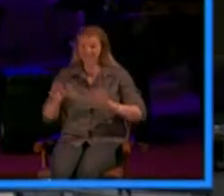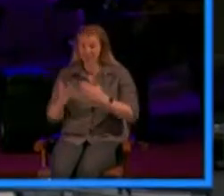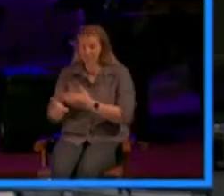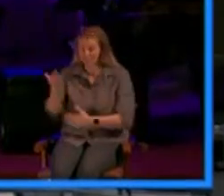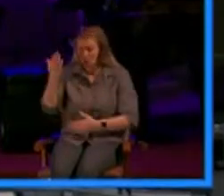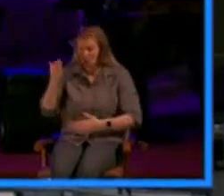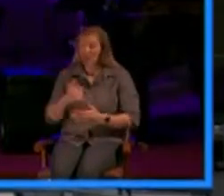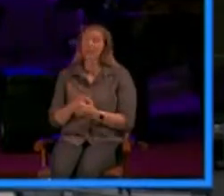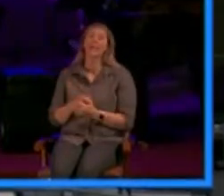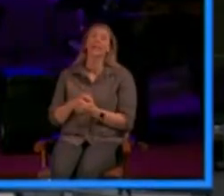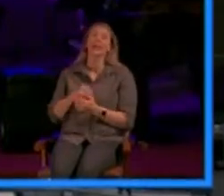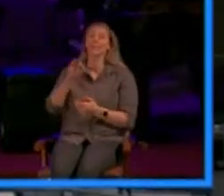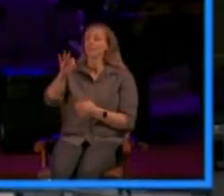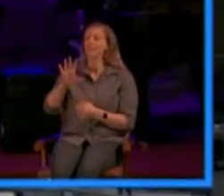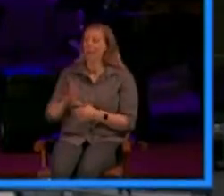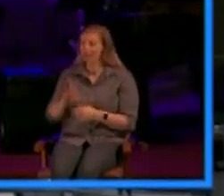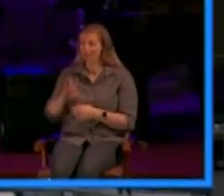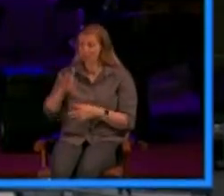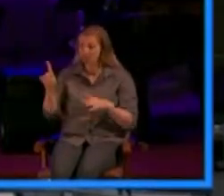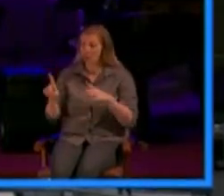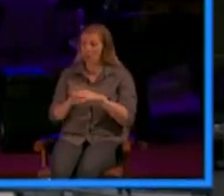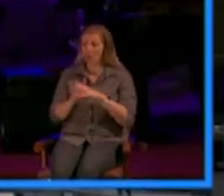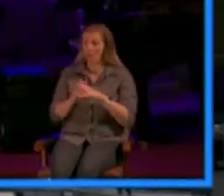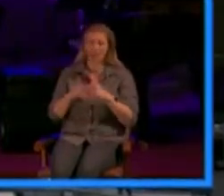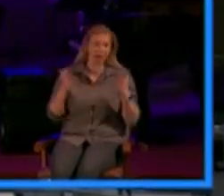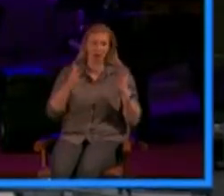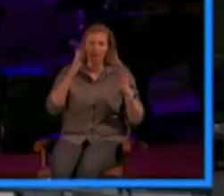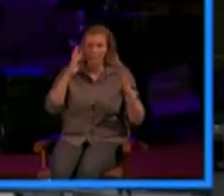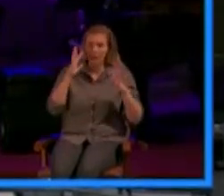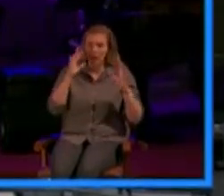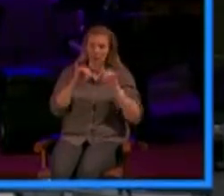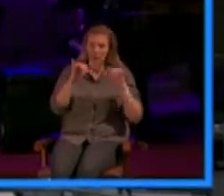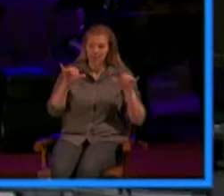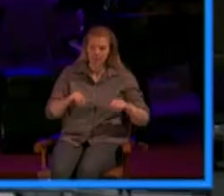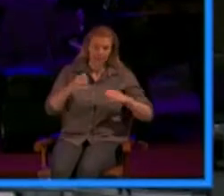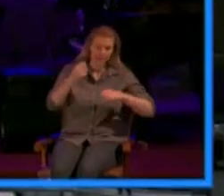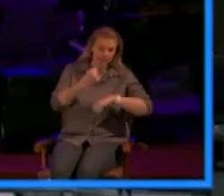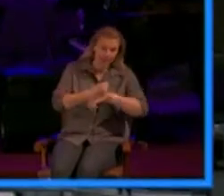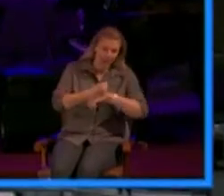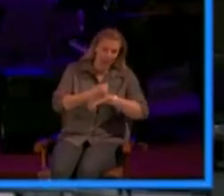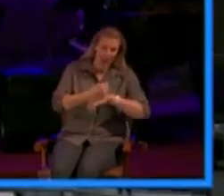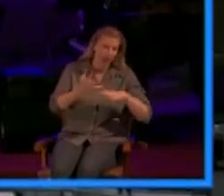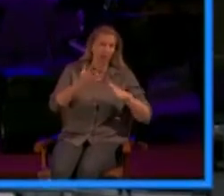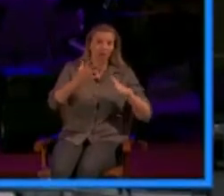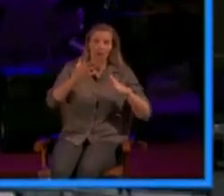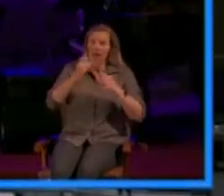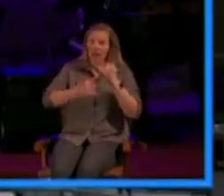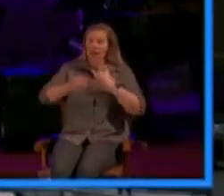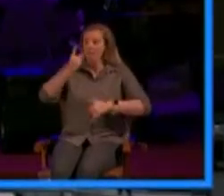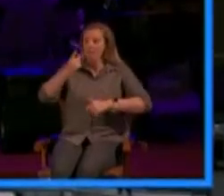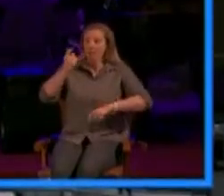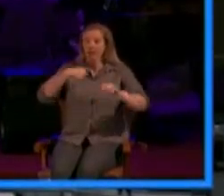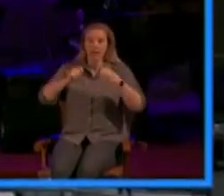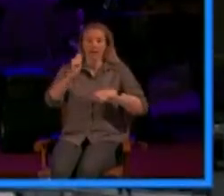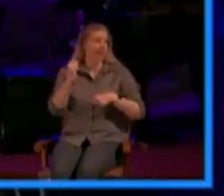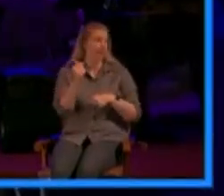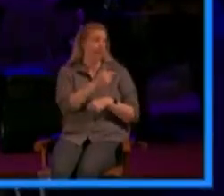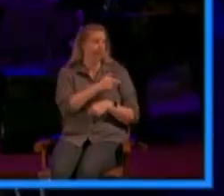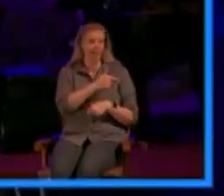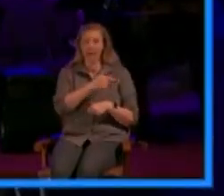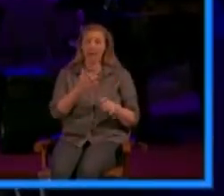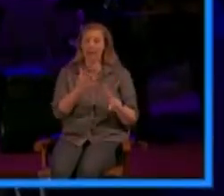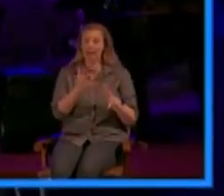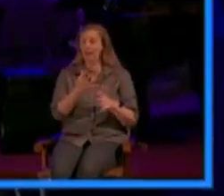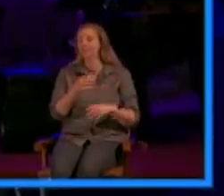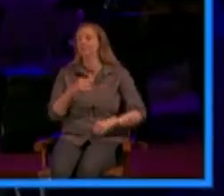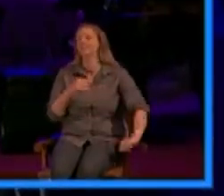things aren't exactly as you had hoped, and the weather is kind of nasty and bad, and the pastor's away on vacation, and it's raining. So I just want to say I'm glad you're here